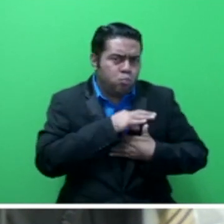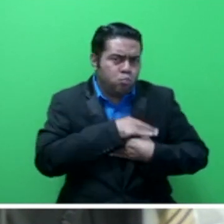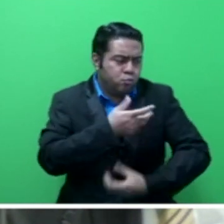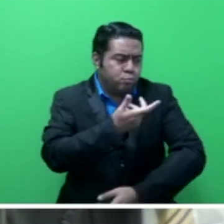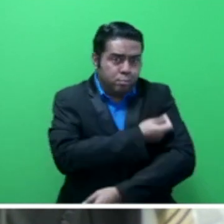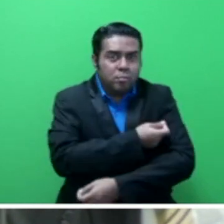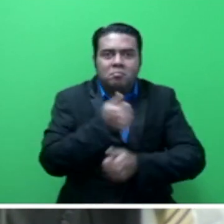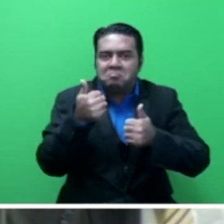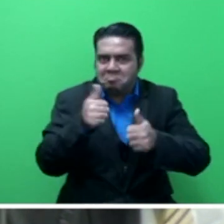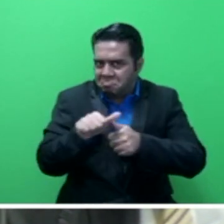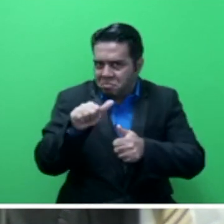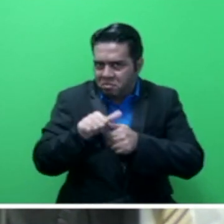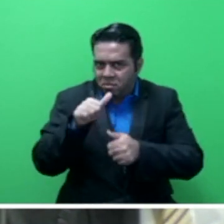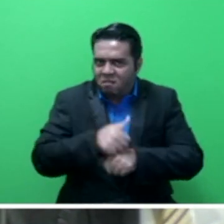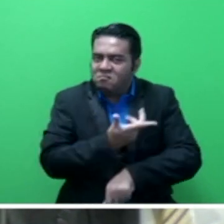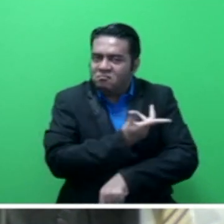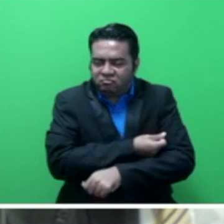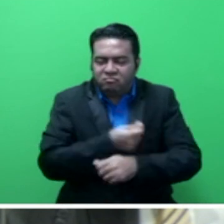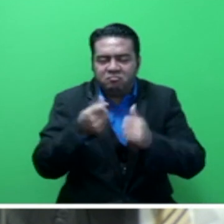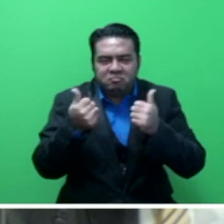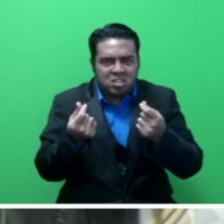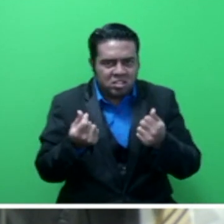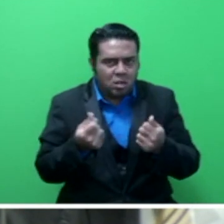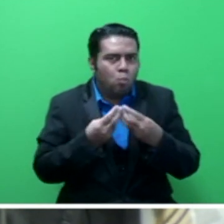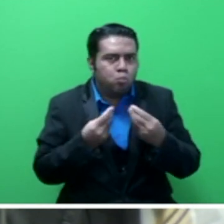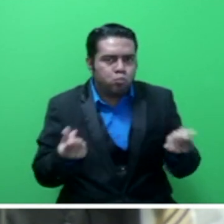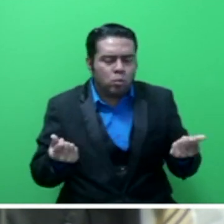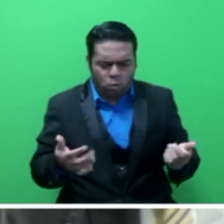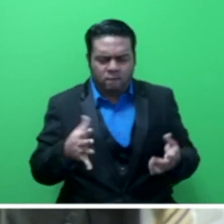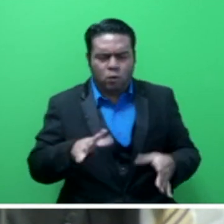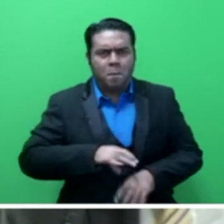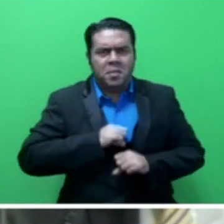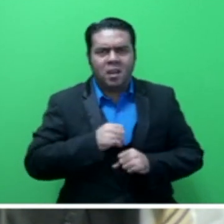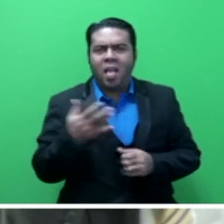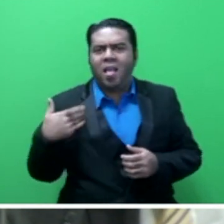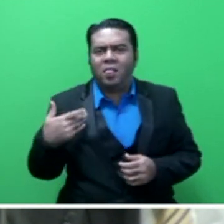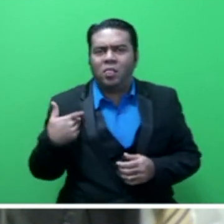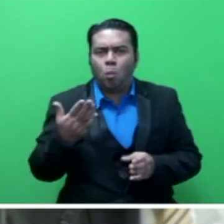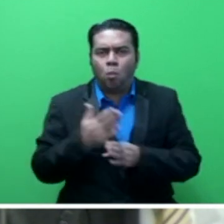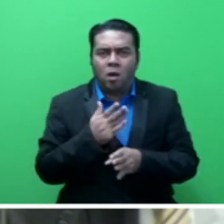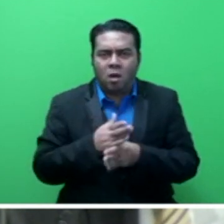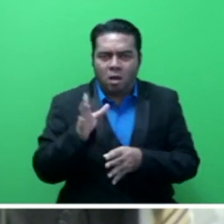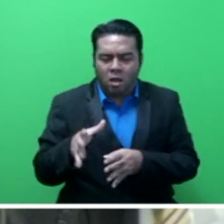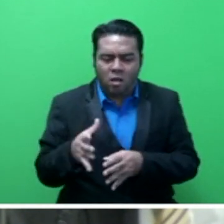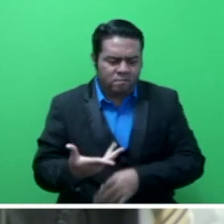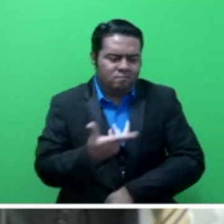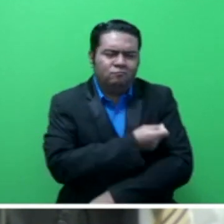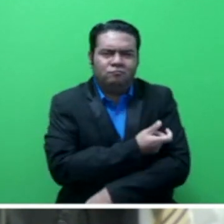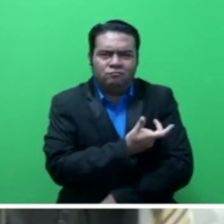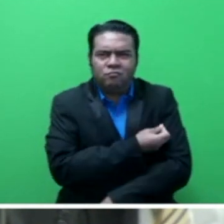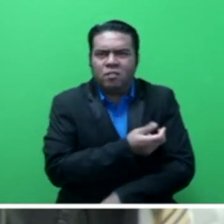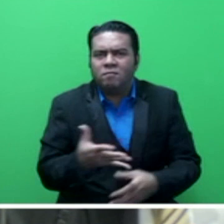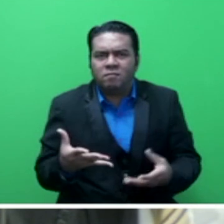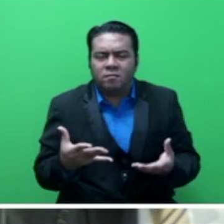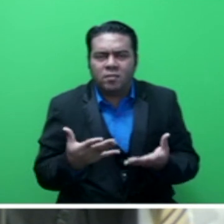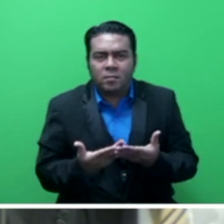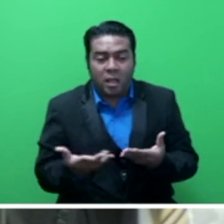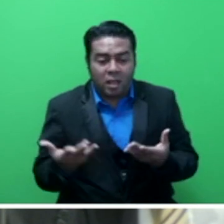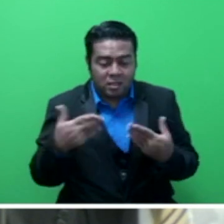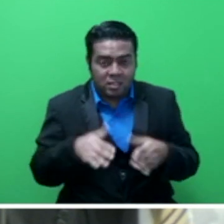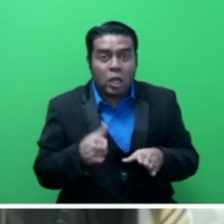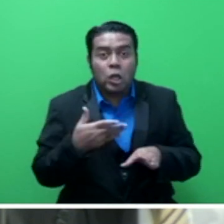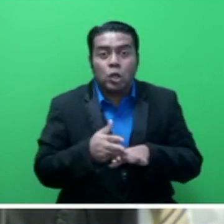deaths could occur without vaccines. We have competent health workers who have been administering vaccines for decades, and as this vaccine is new to